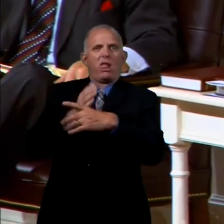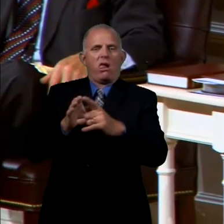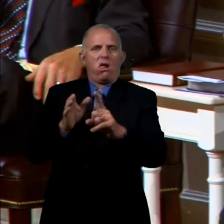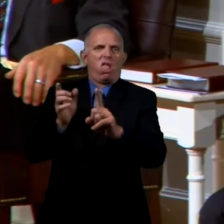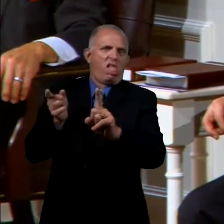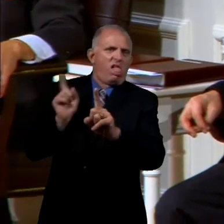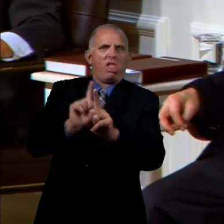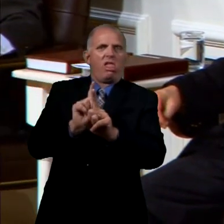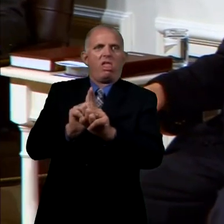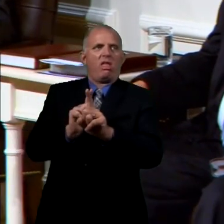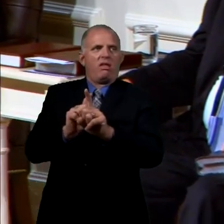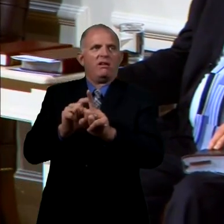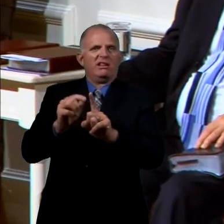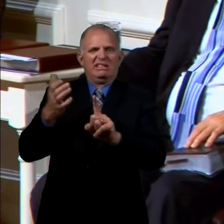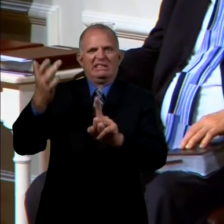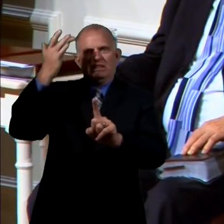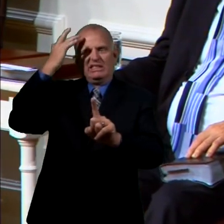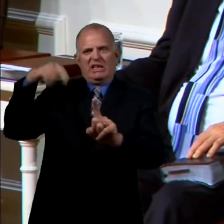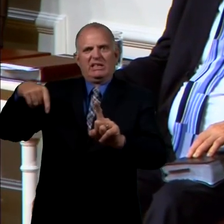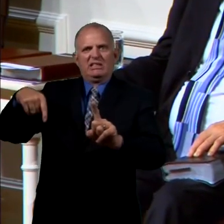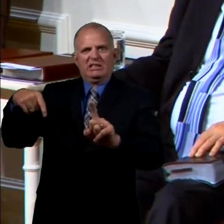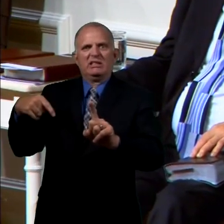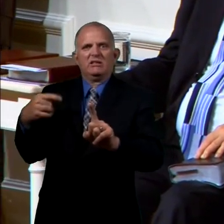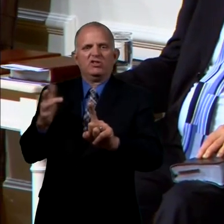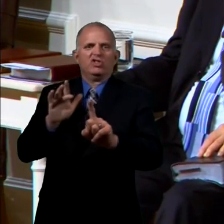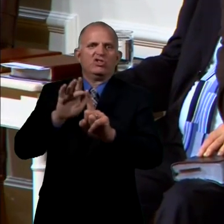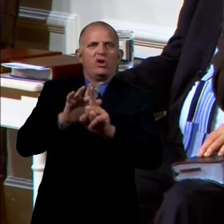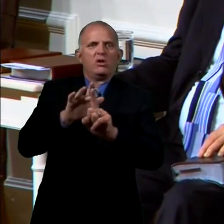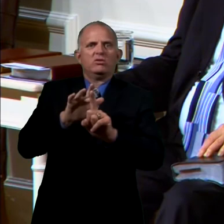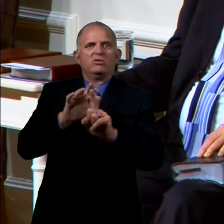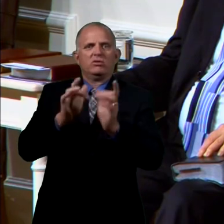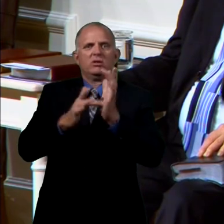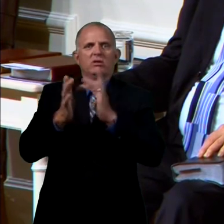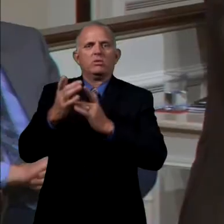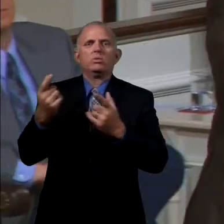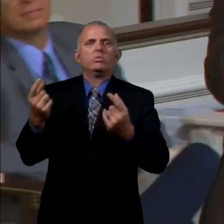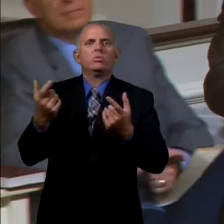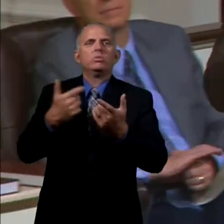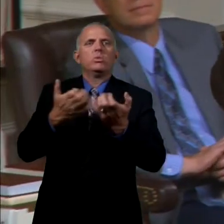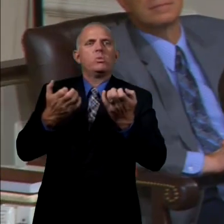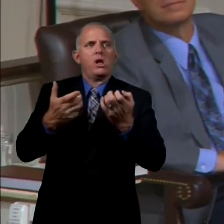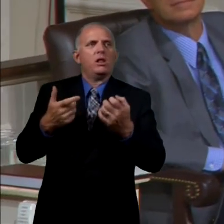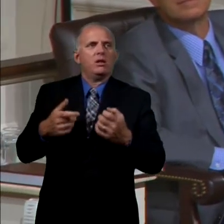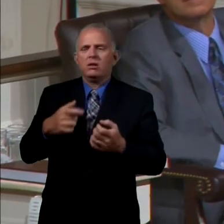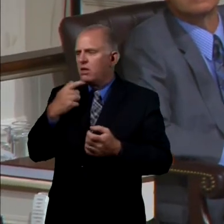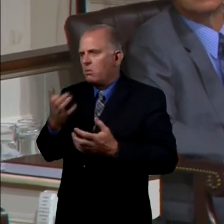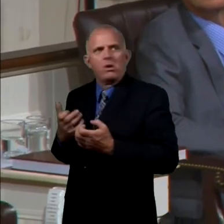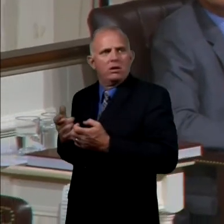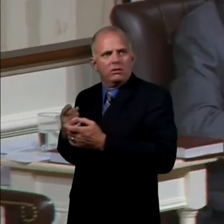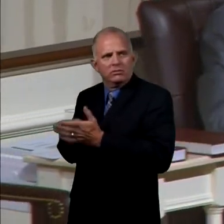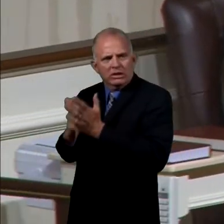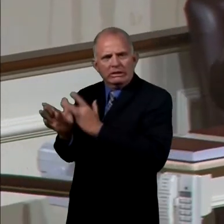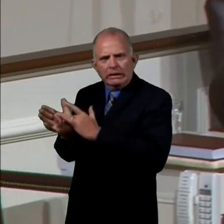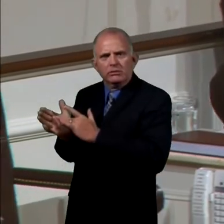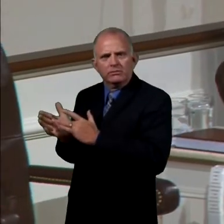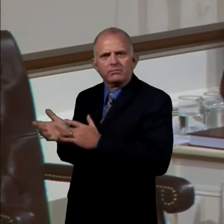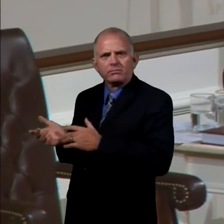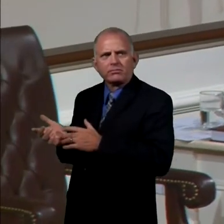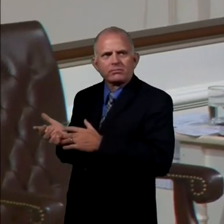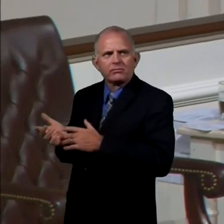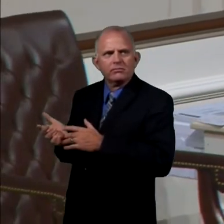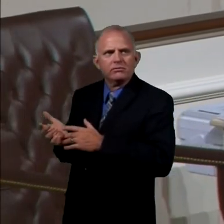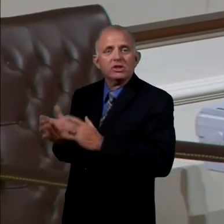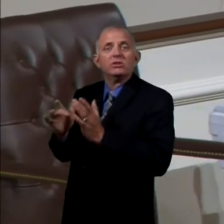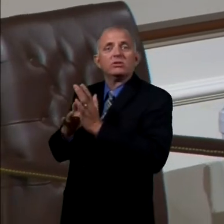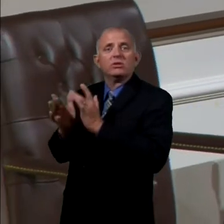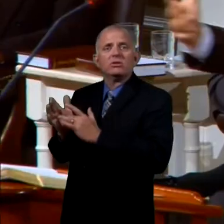has disease and just wanted to get a hold of Jesus Christ. What did she want? She wanted something from him. As Jesus is giving of